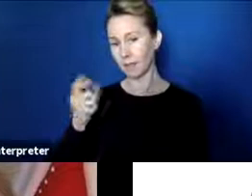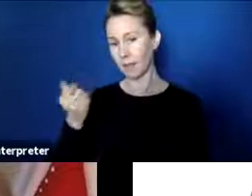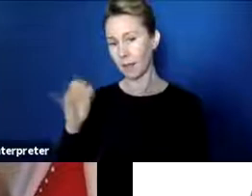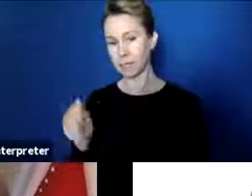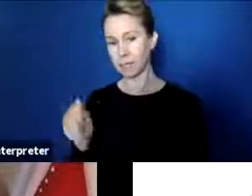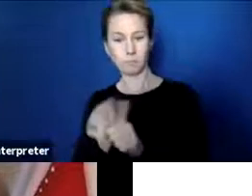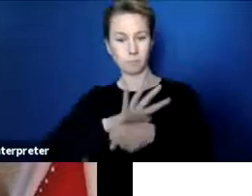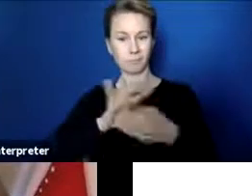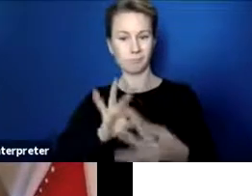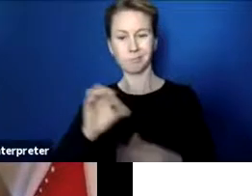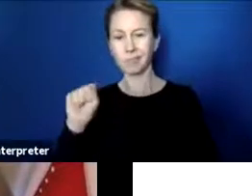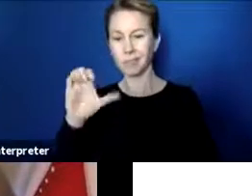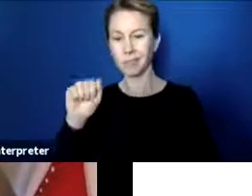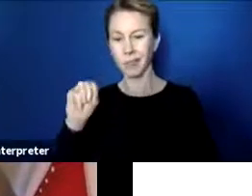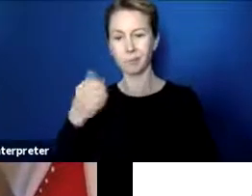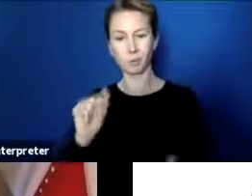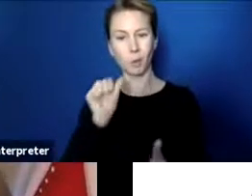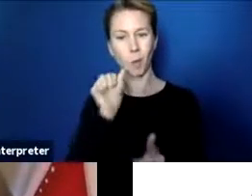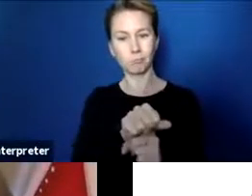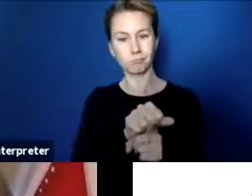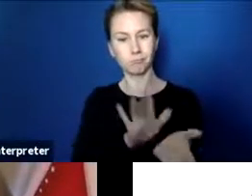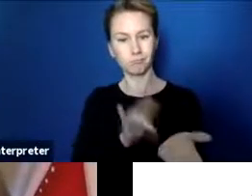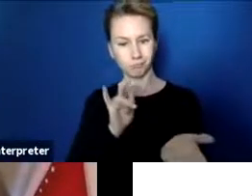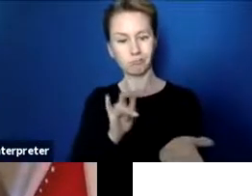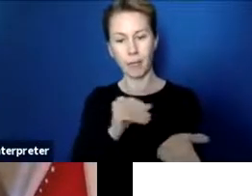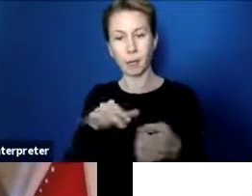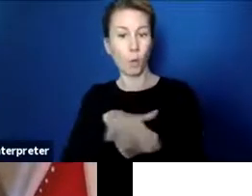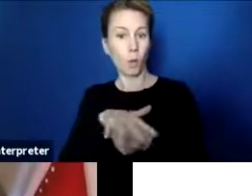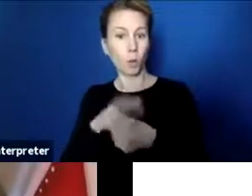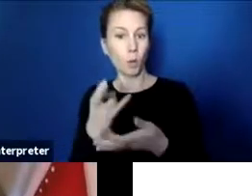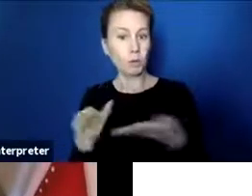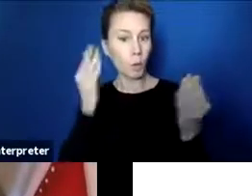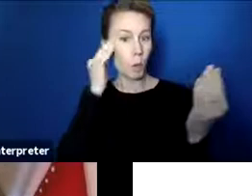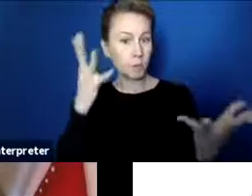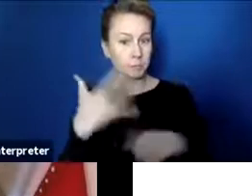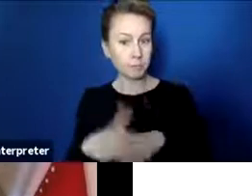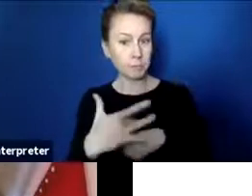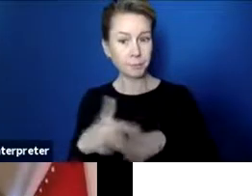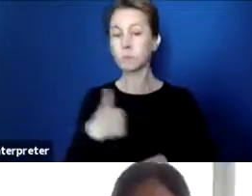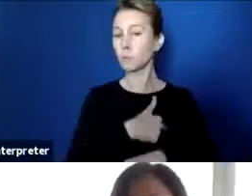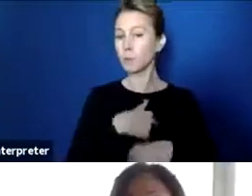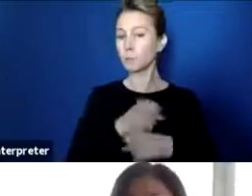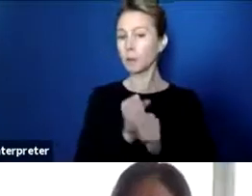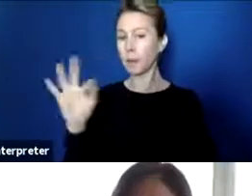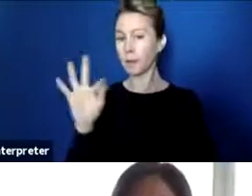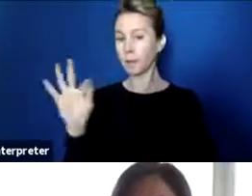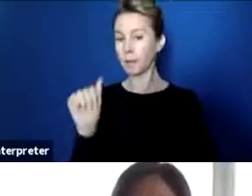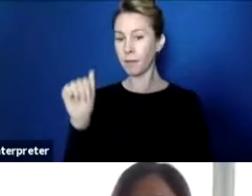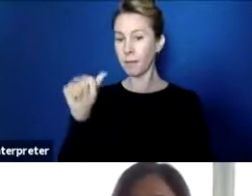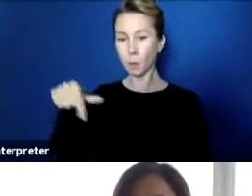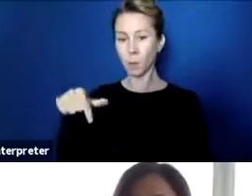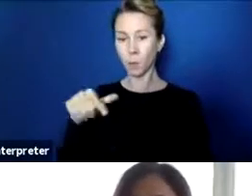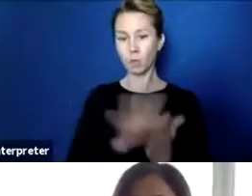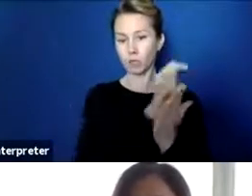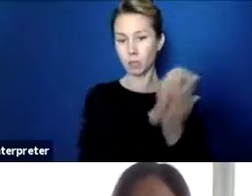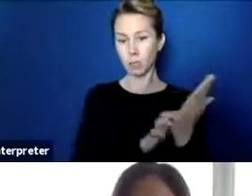hosted a webinar series, and last week, the webinar we did focused specifically